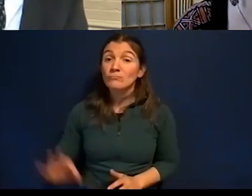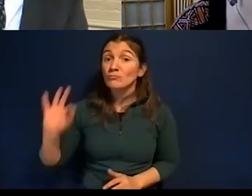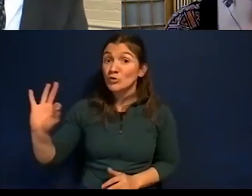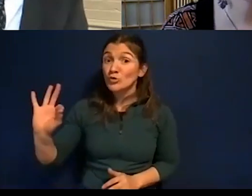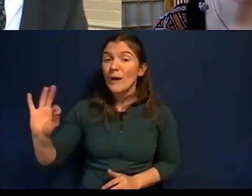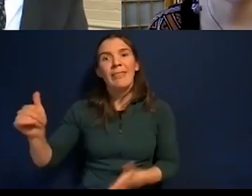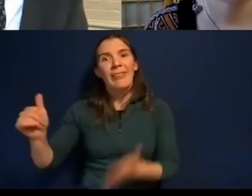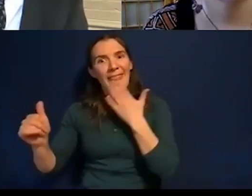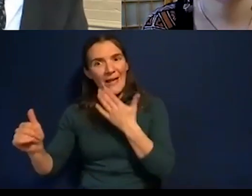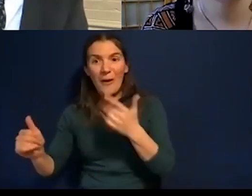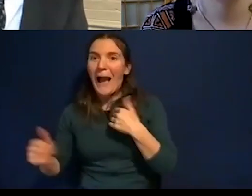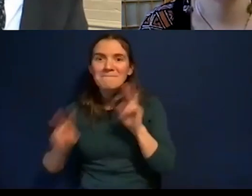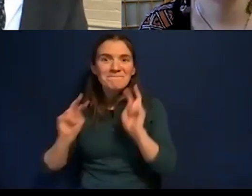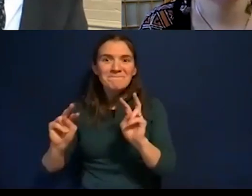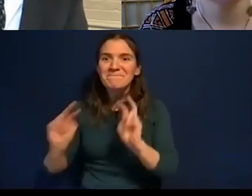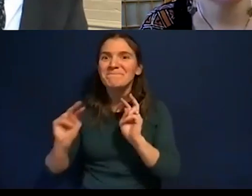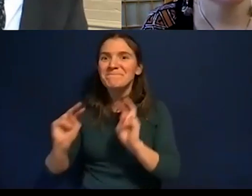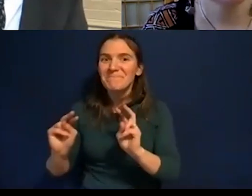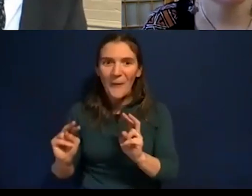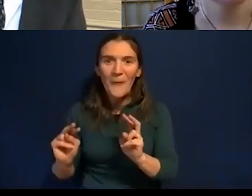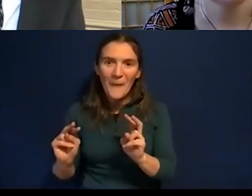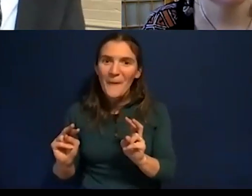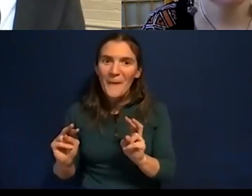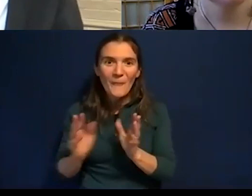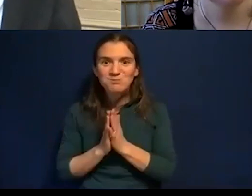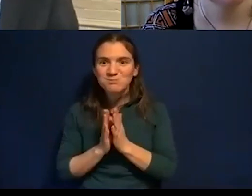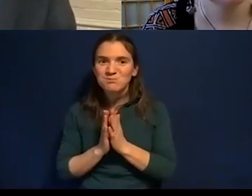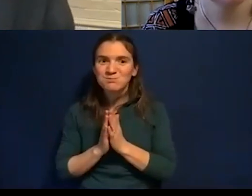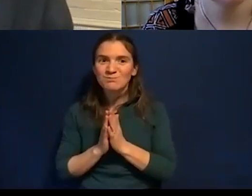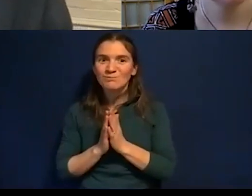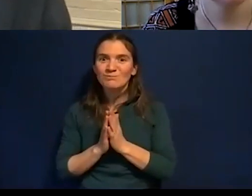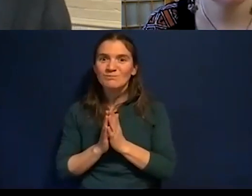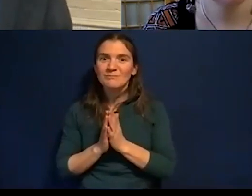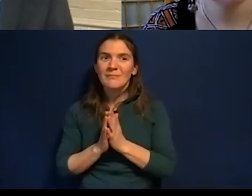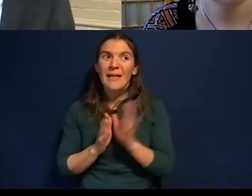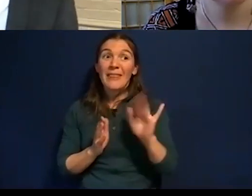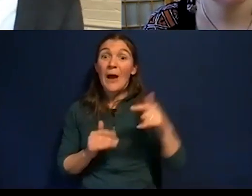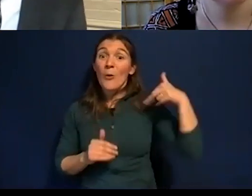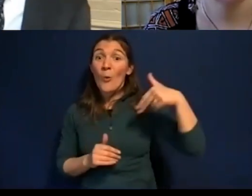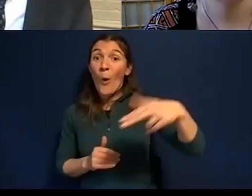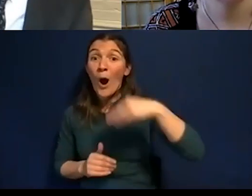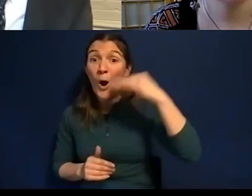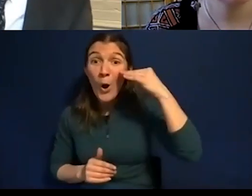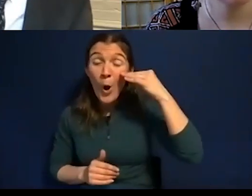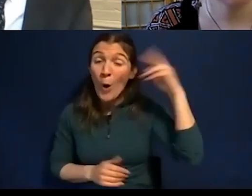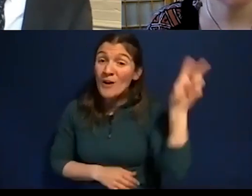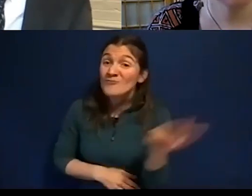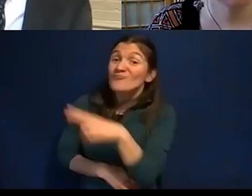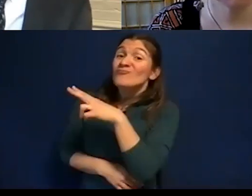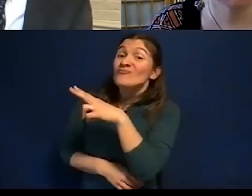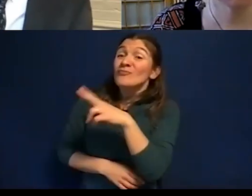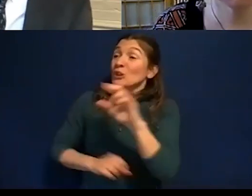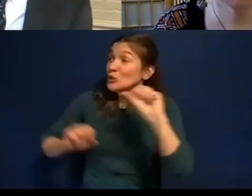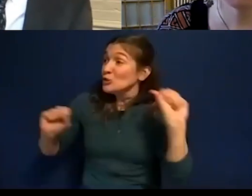great. I'm looking forward to illuminate my walk home in December when it's dark at 4.